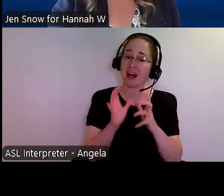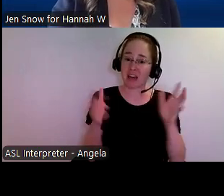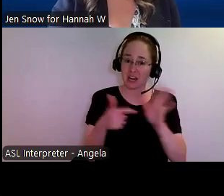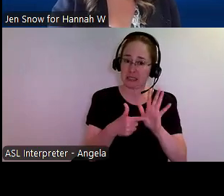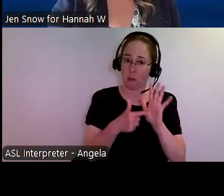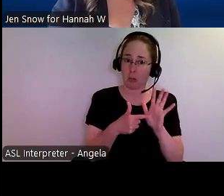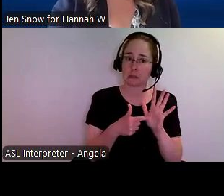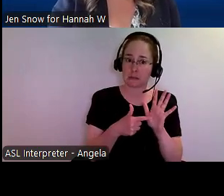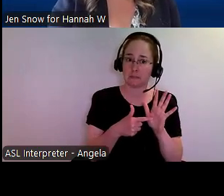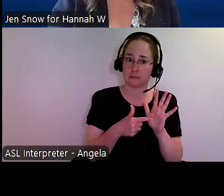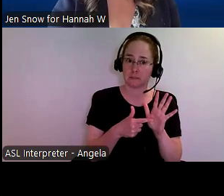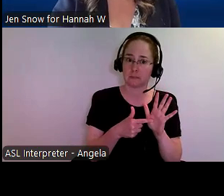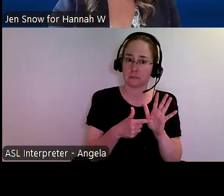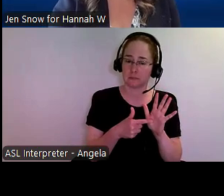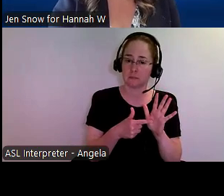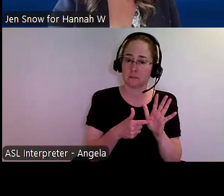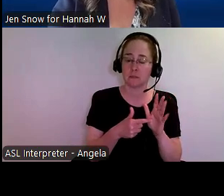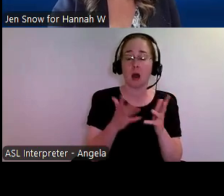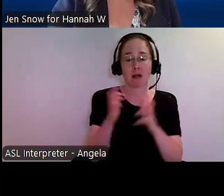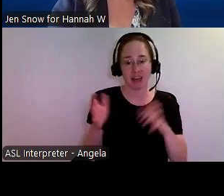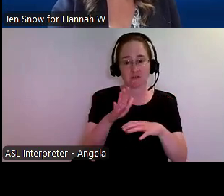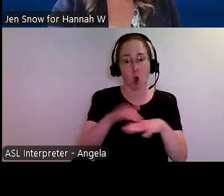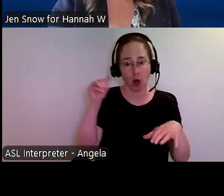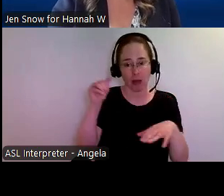examples and call out for